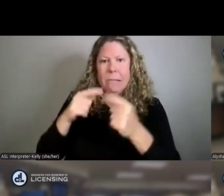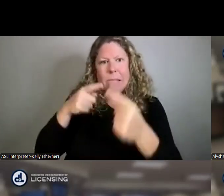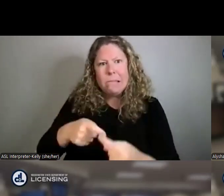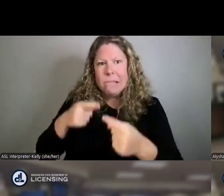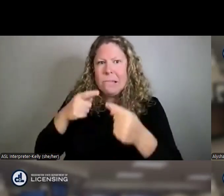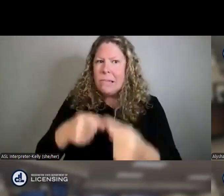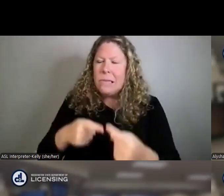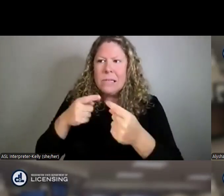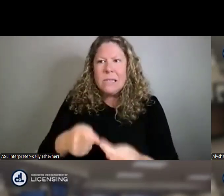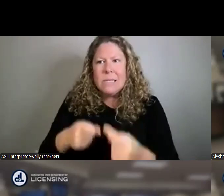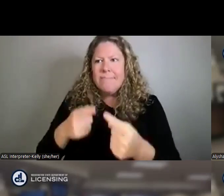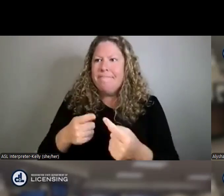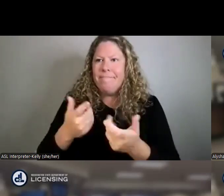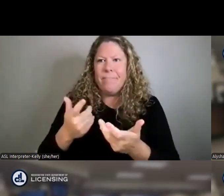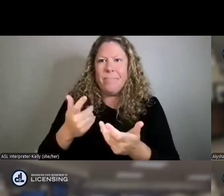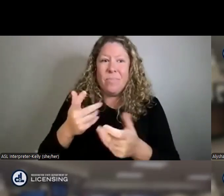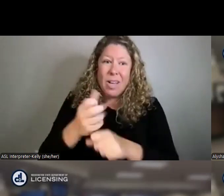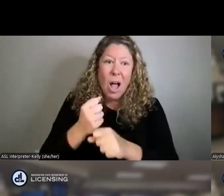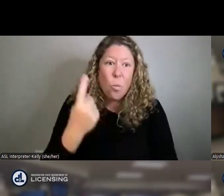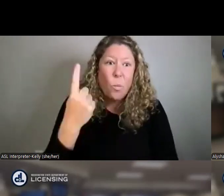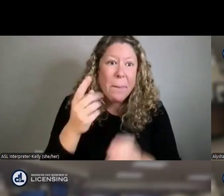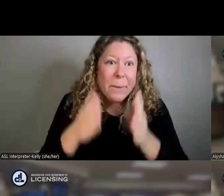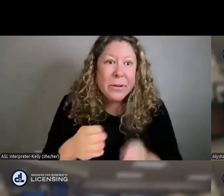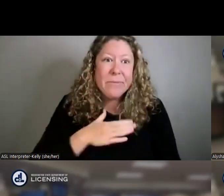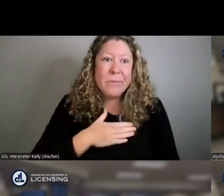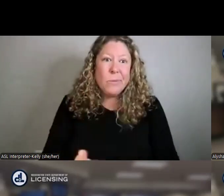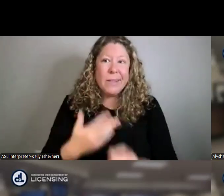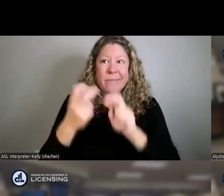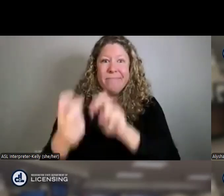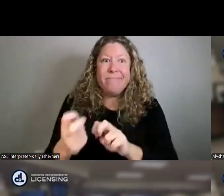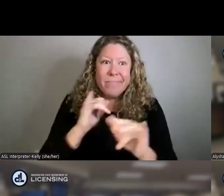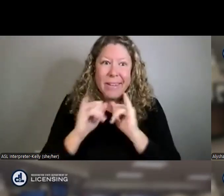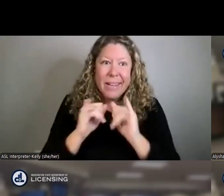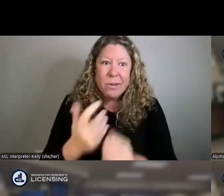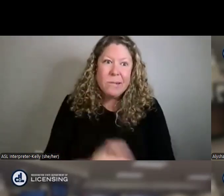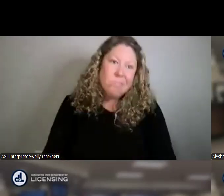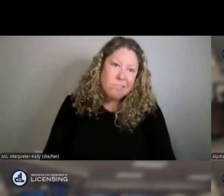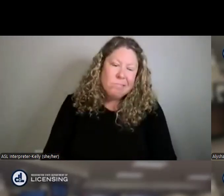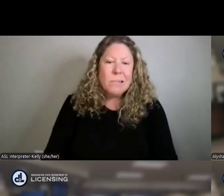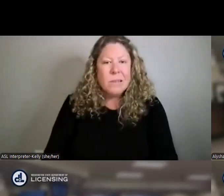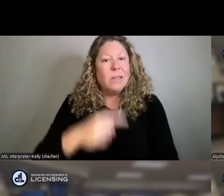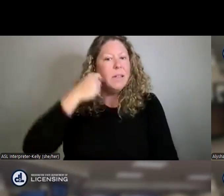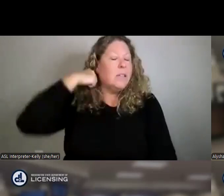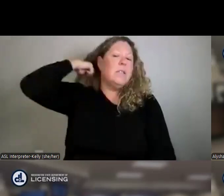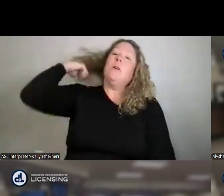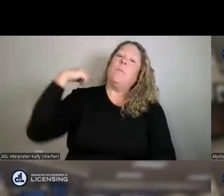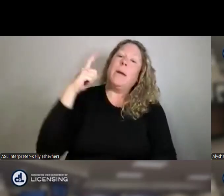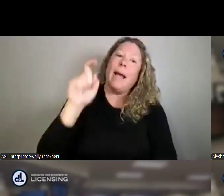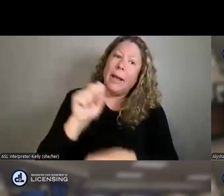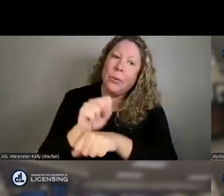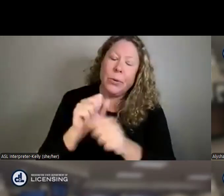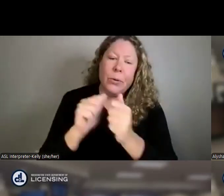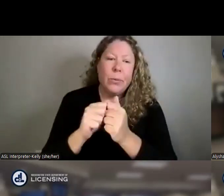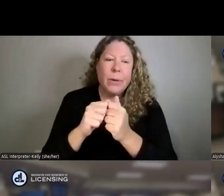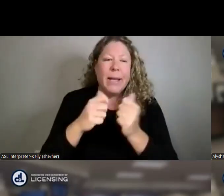to get more than one person to talk to us. So to kind of work around that, we worked with frontline staff,